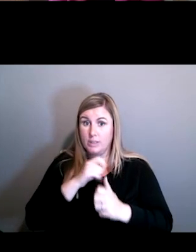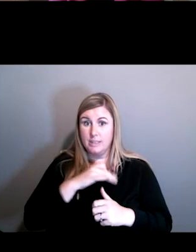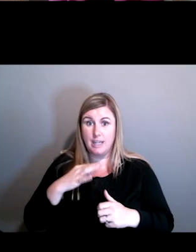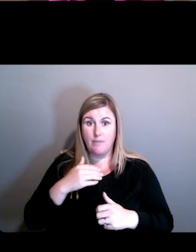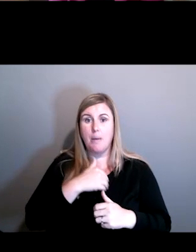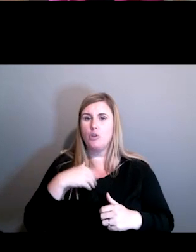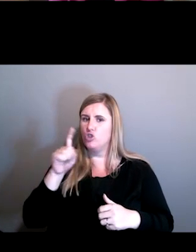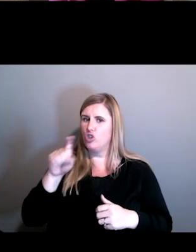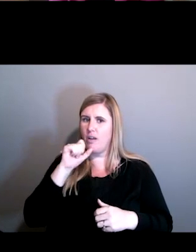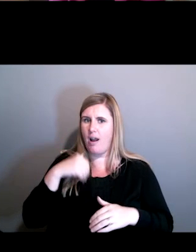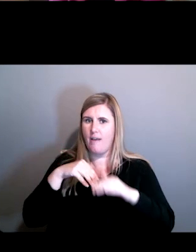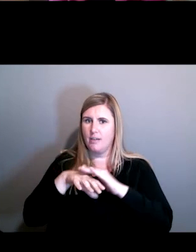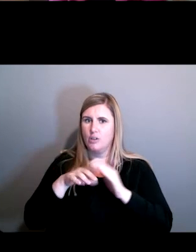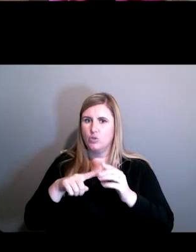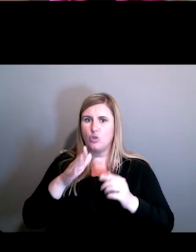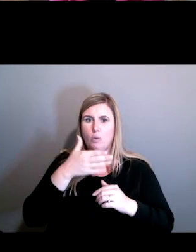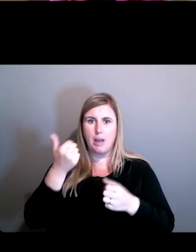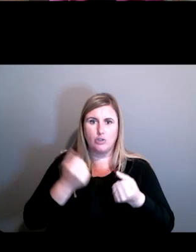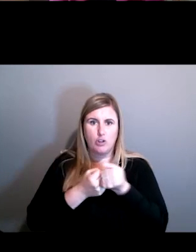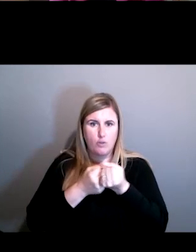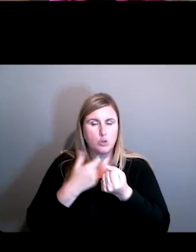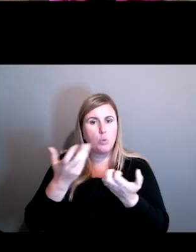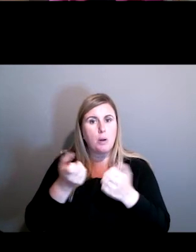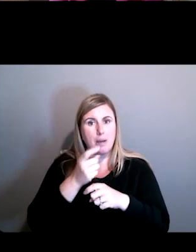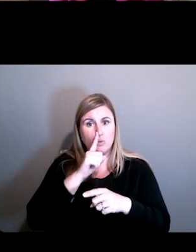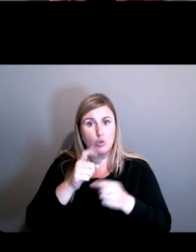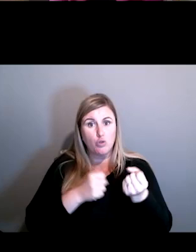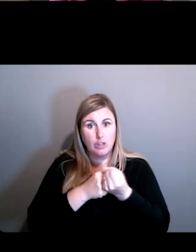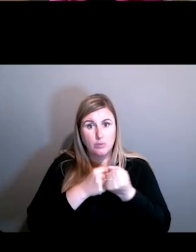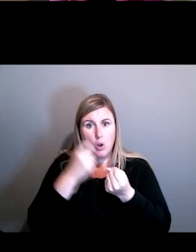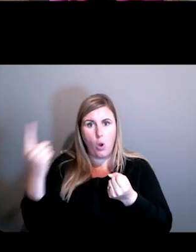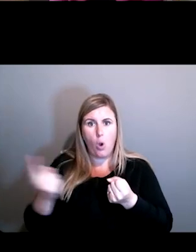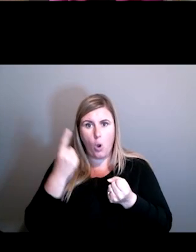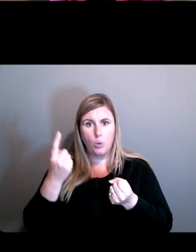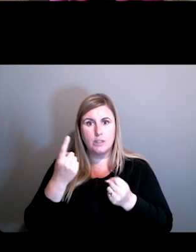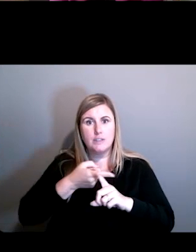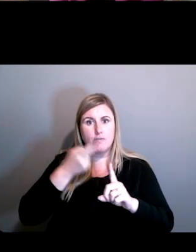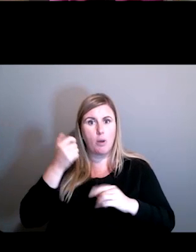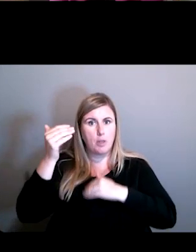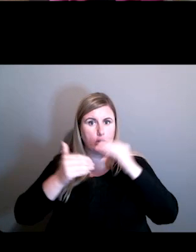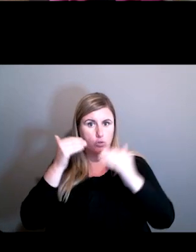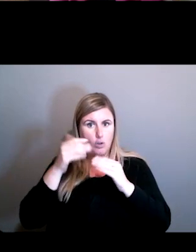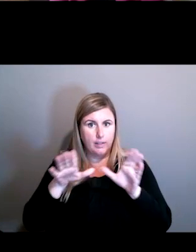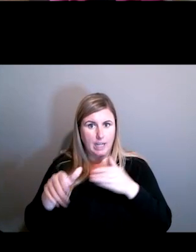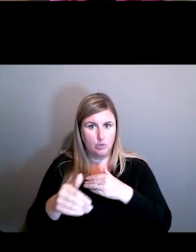have access to their best reinforcers. We want to make sure that reinforcement always comes from the adults in the classroom.